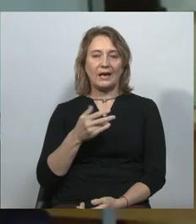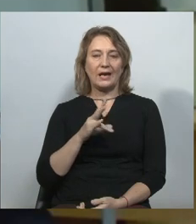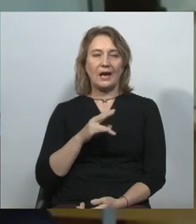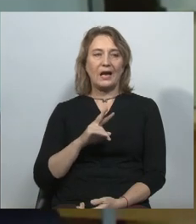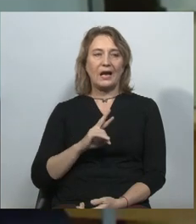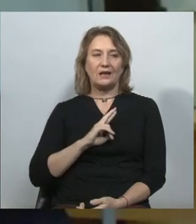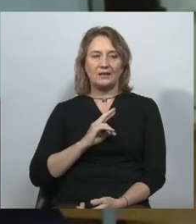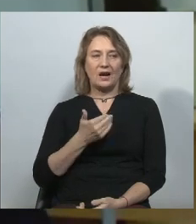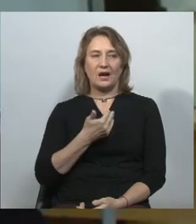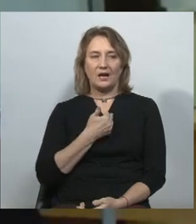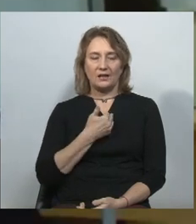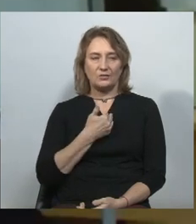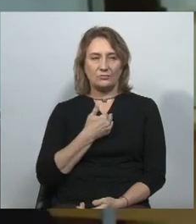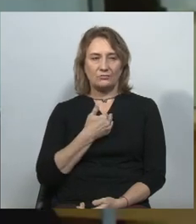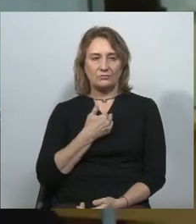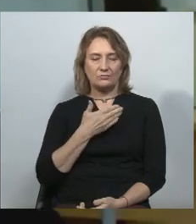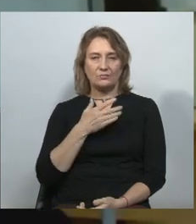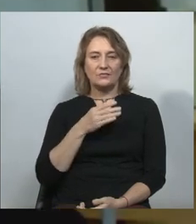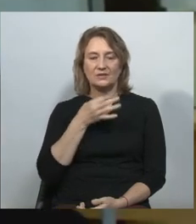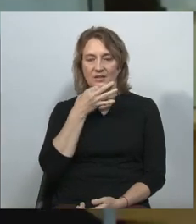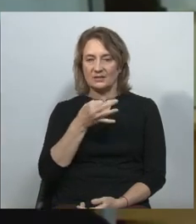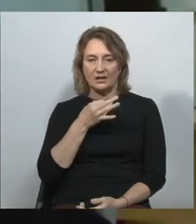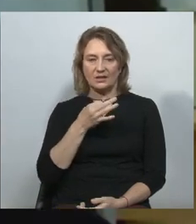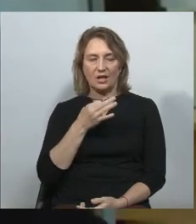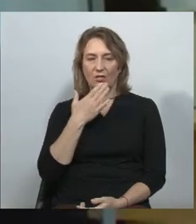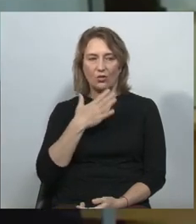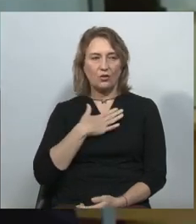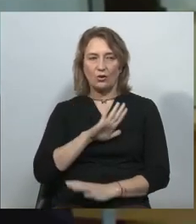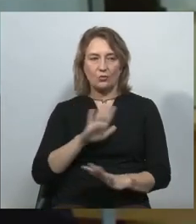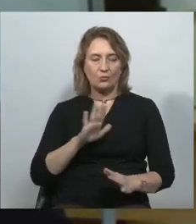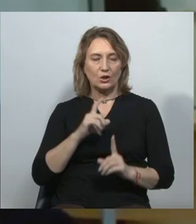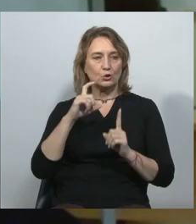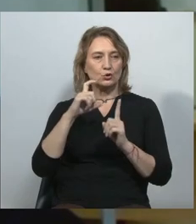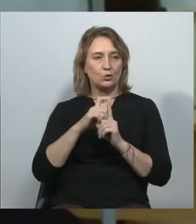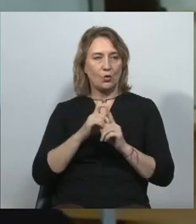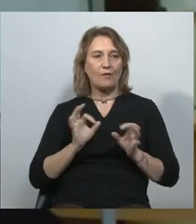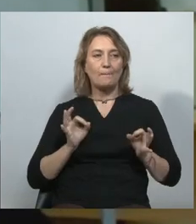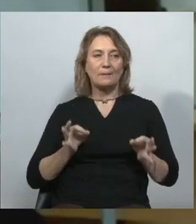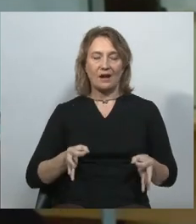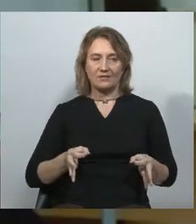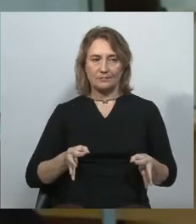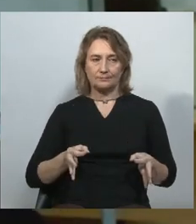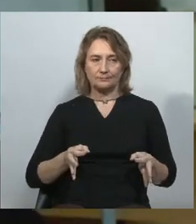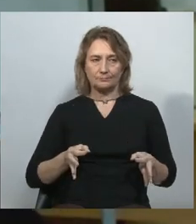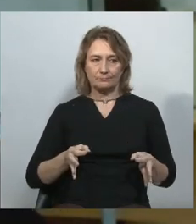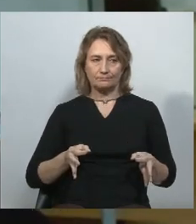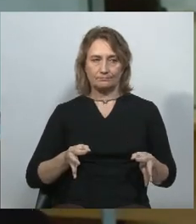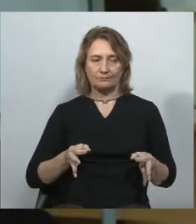So I would like to say that I don't like the word the truth because we all have our own